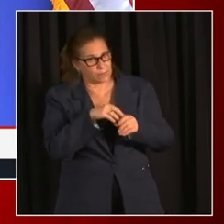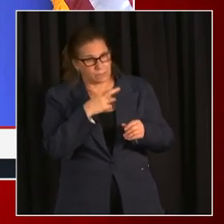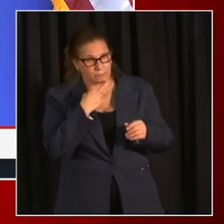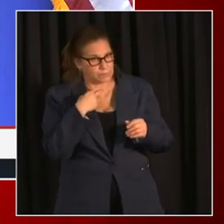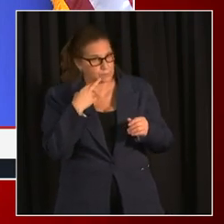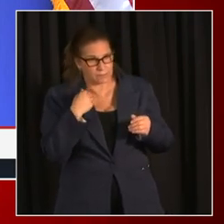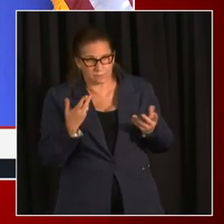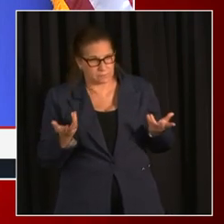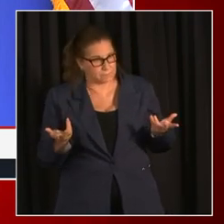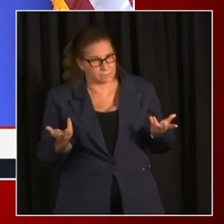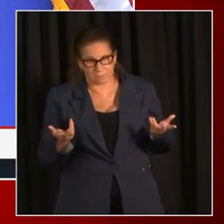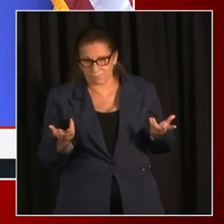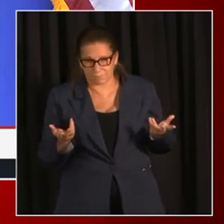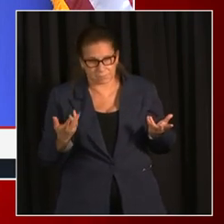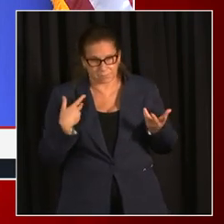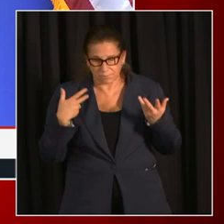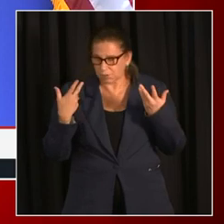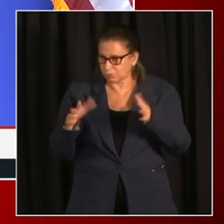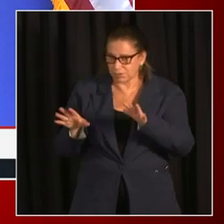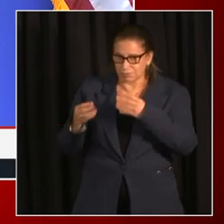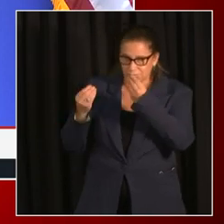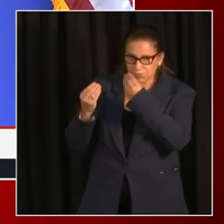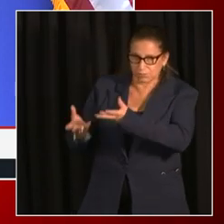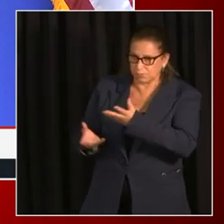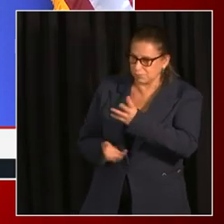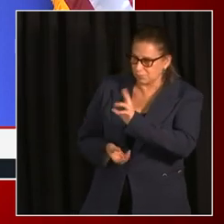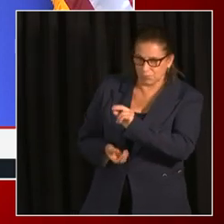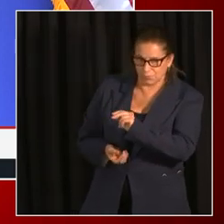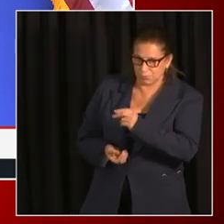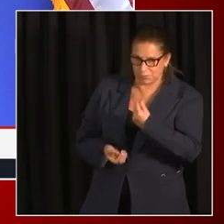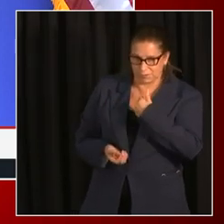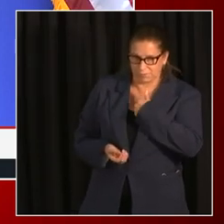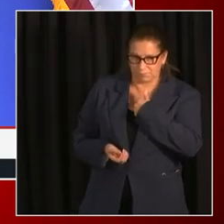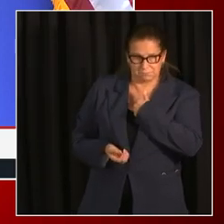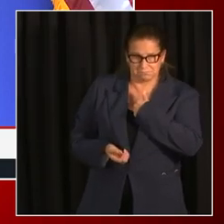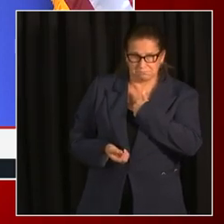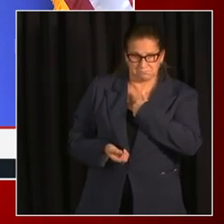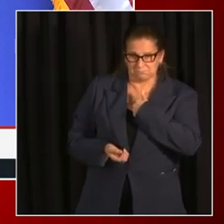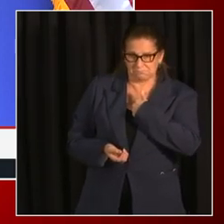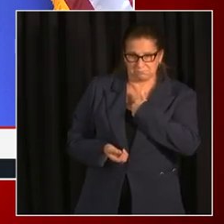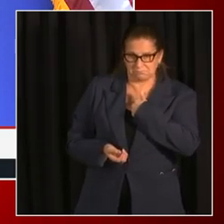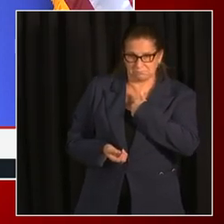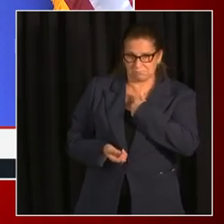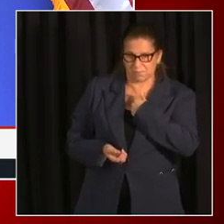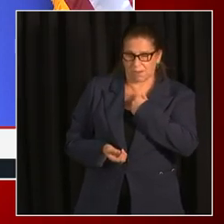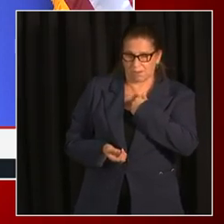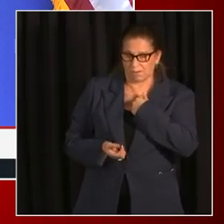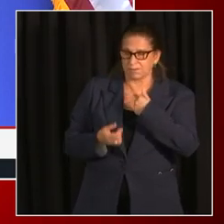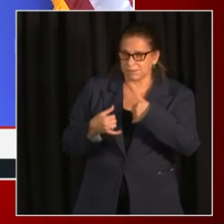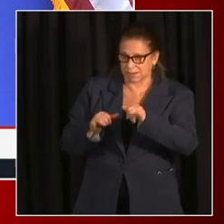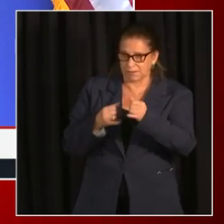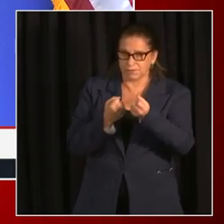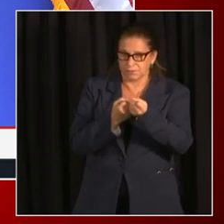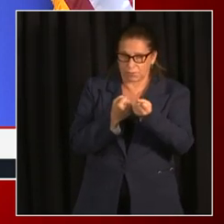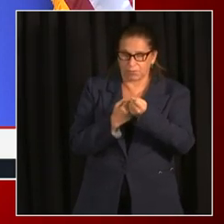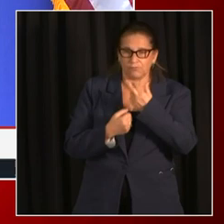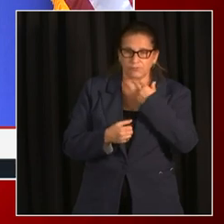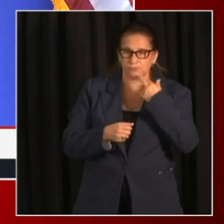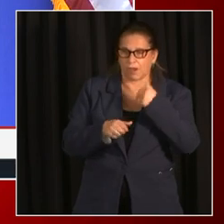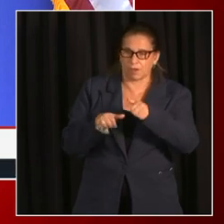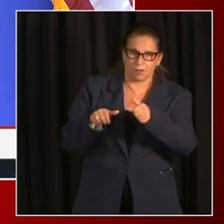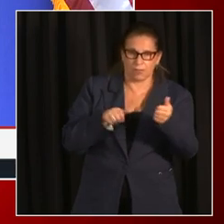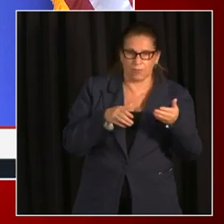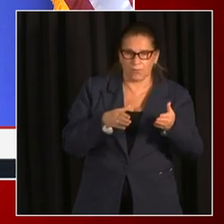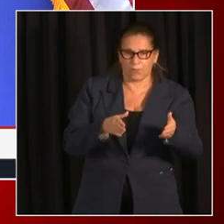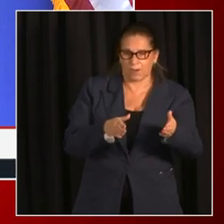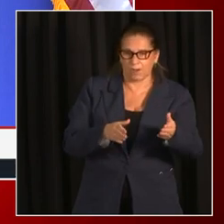COVID. So if you're asking me what I have personally done, but I continue to support the restaurant industry in a number of ways. And